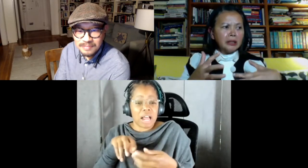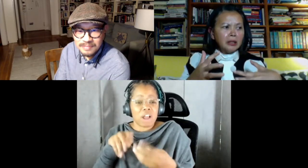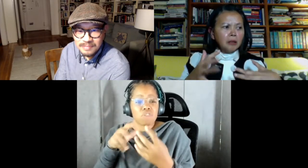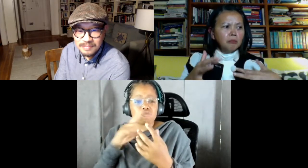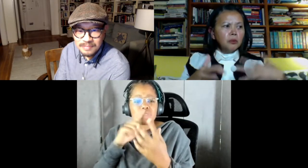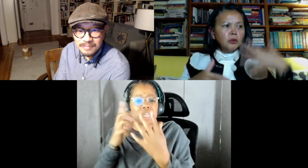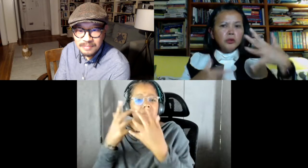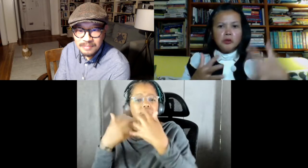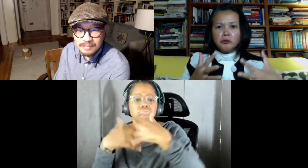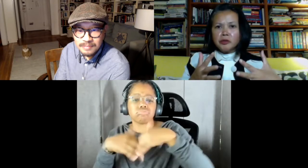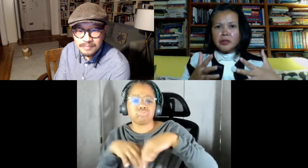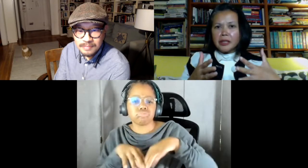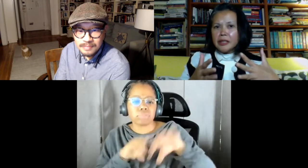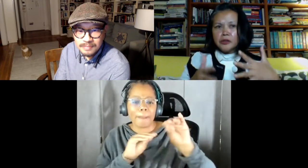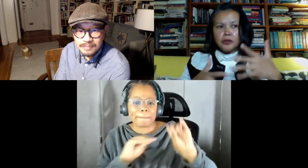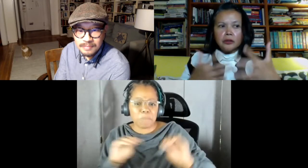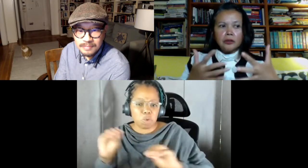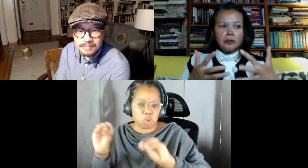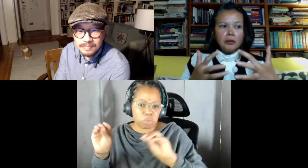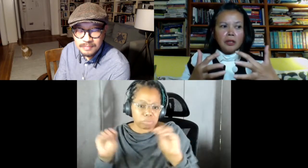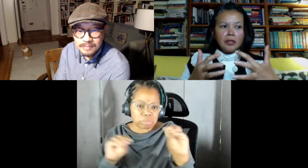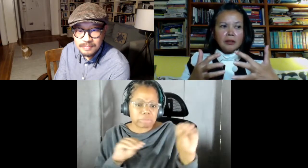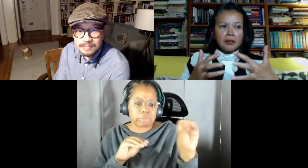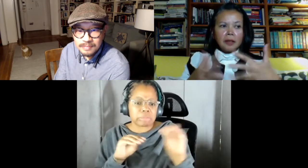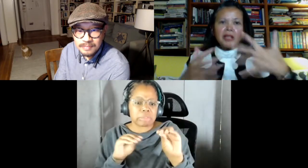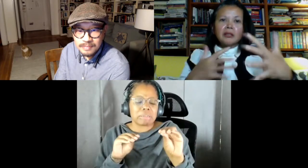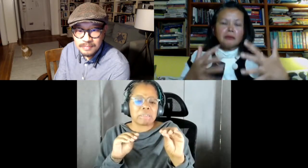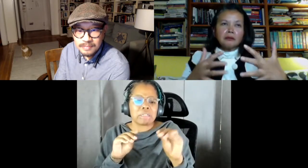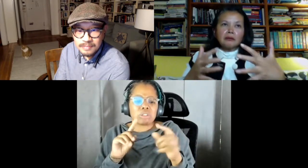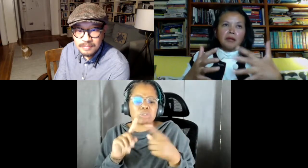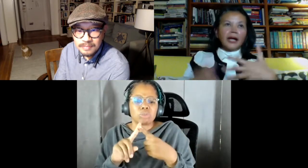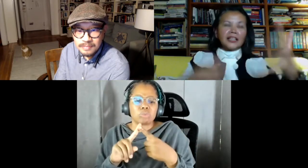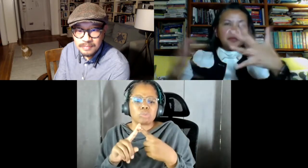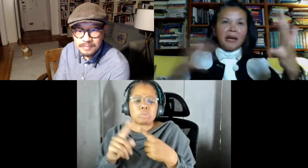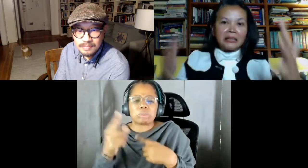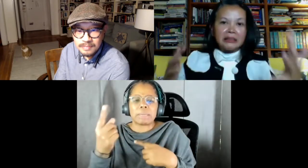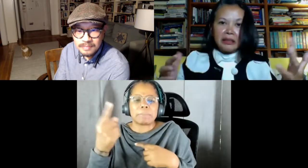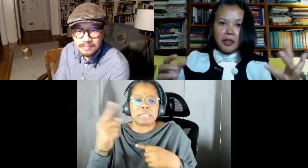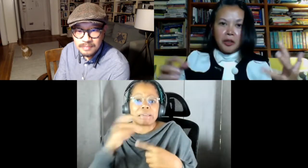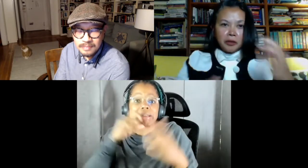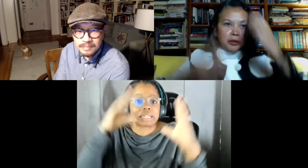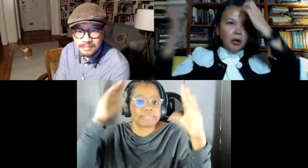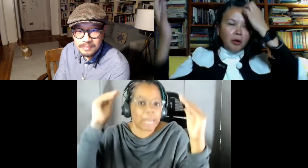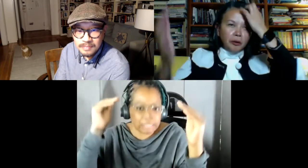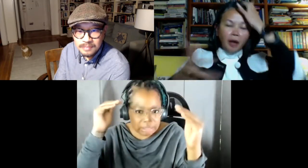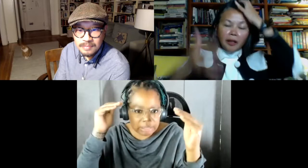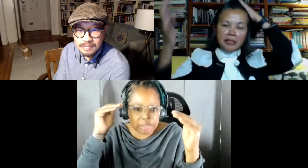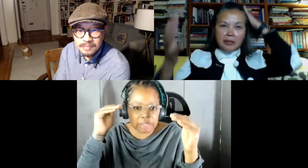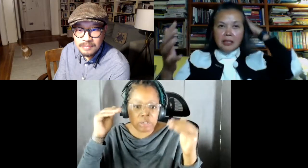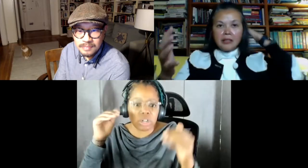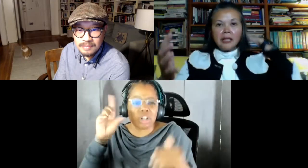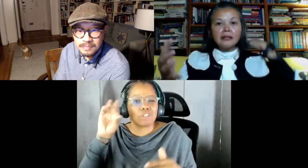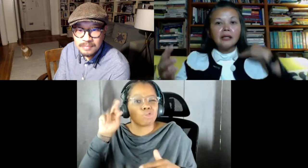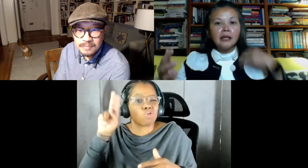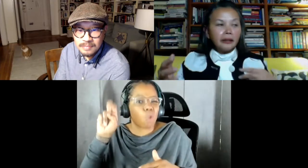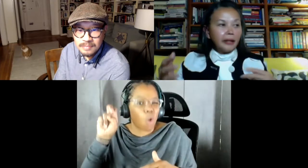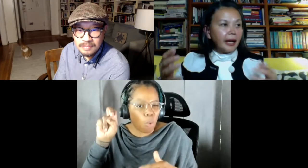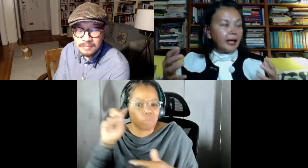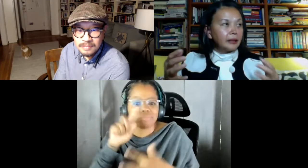fluid moves into something unexpected, the drone, all of these things